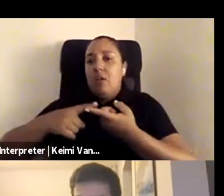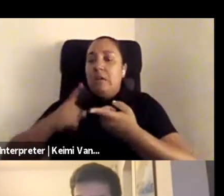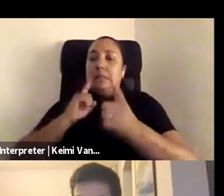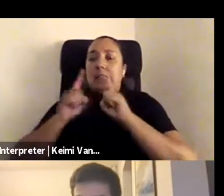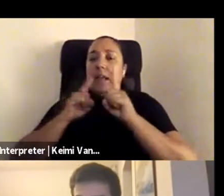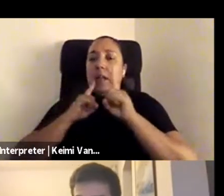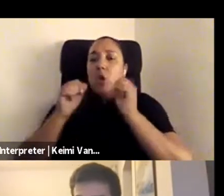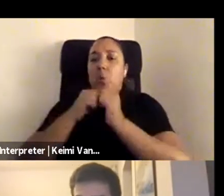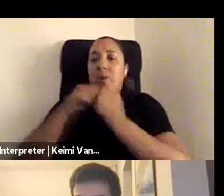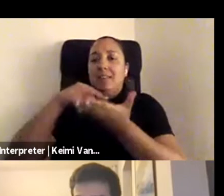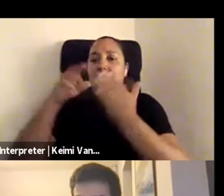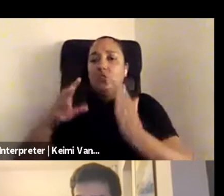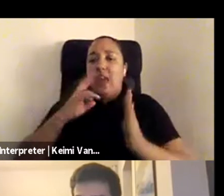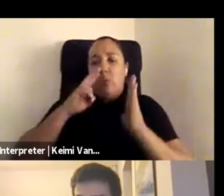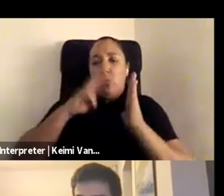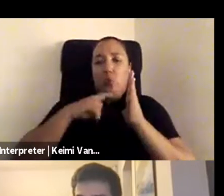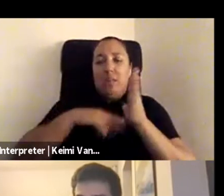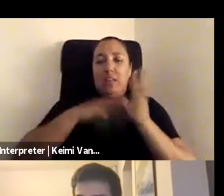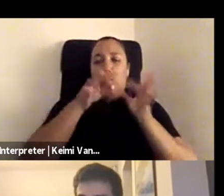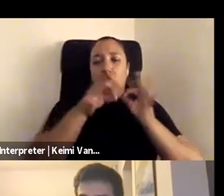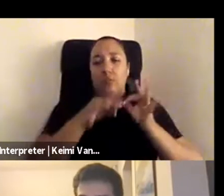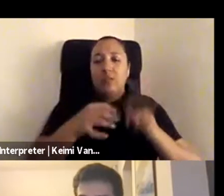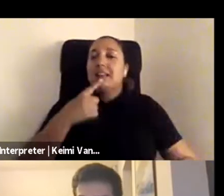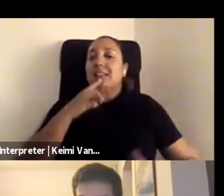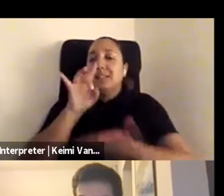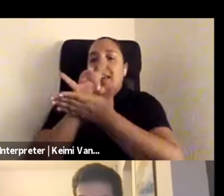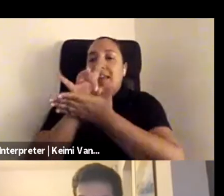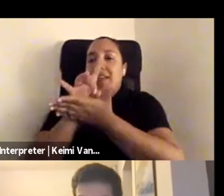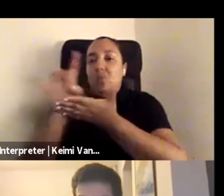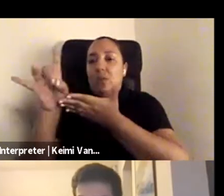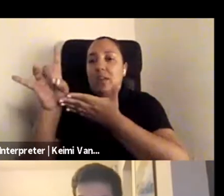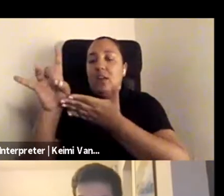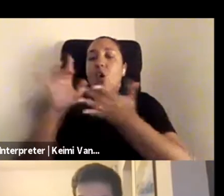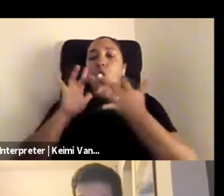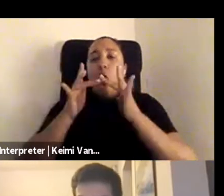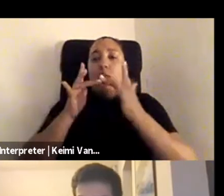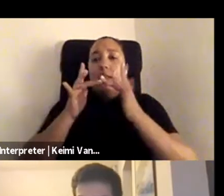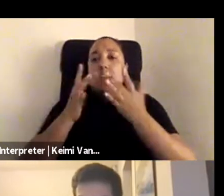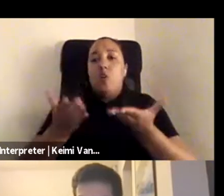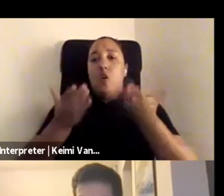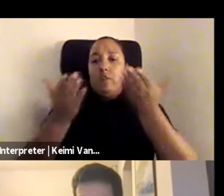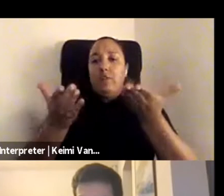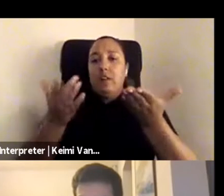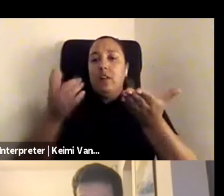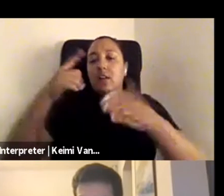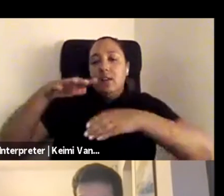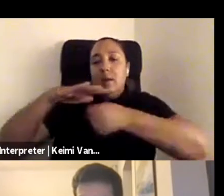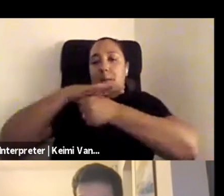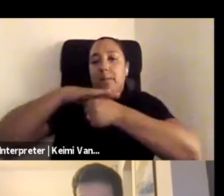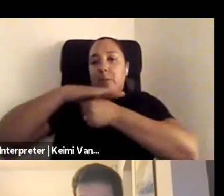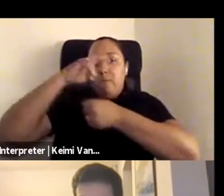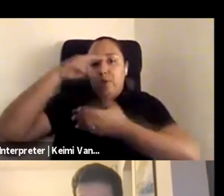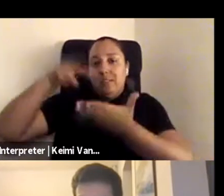off the description. This 8-week-long online offering serves a platform for dance